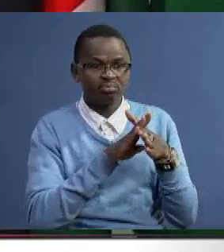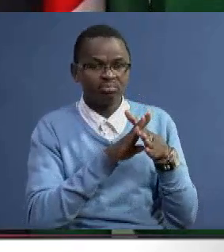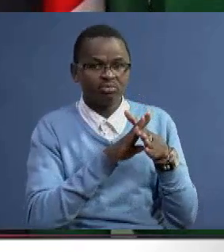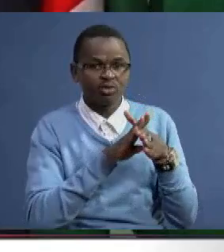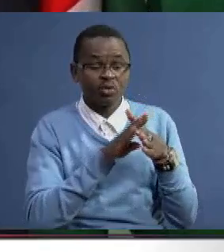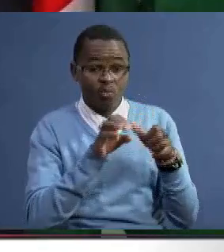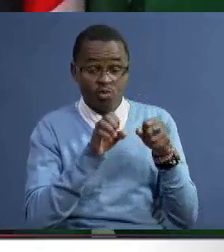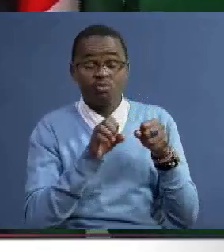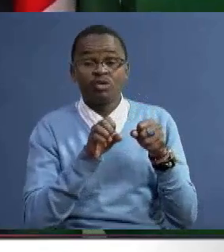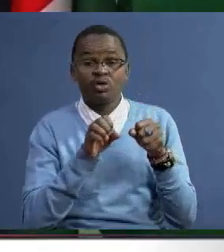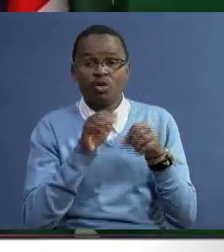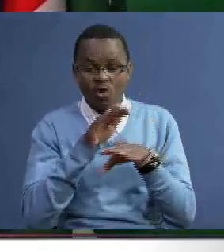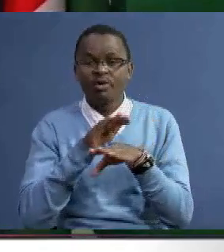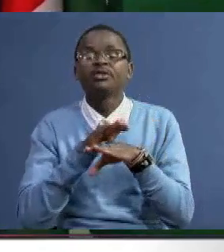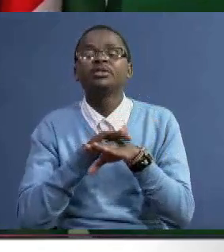on